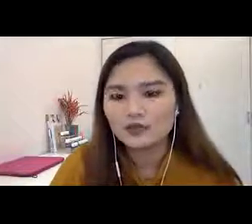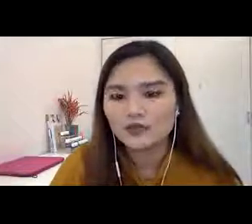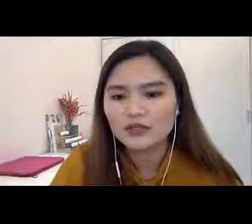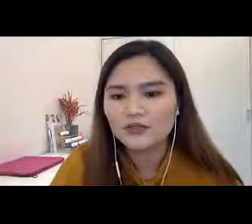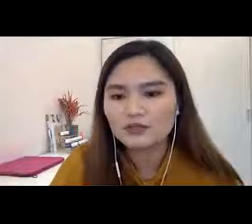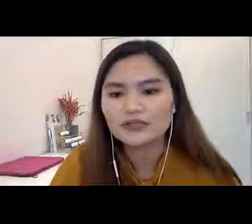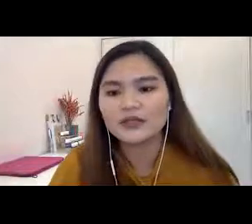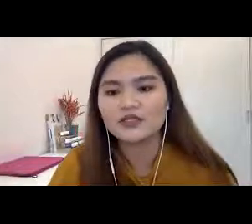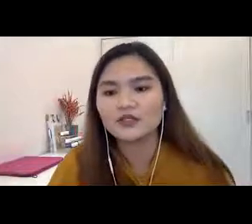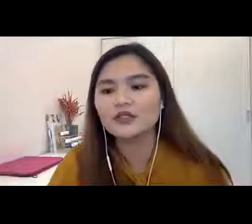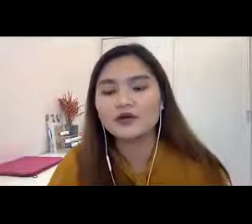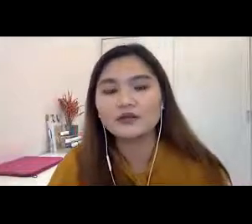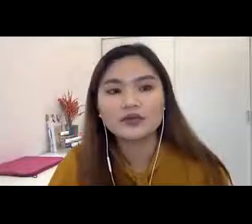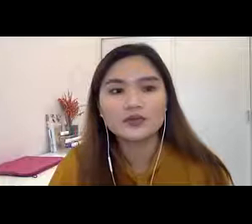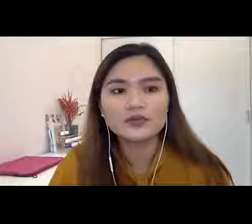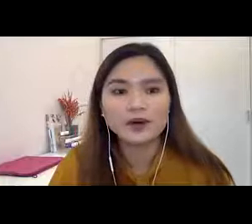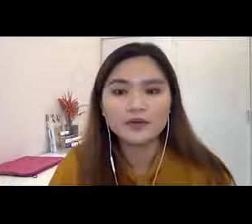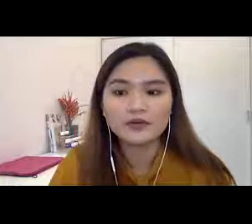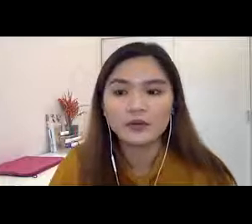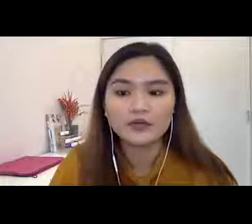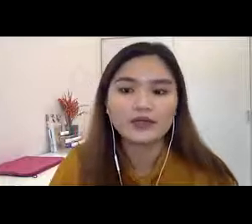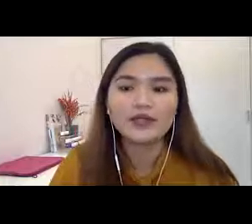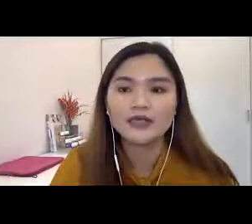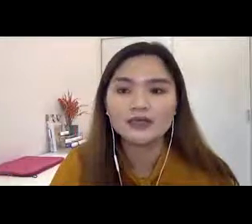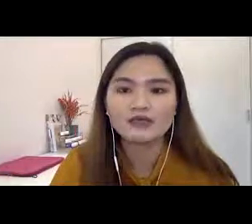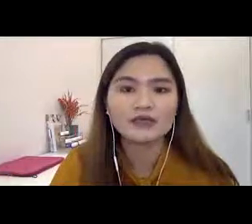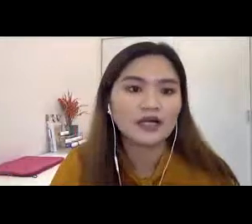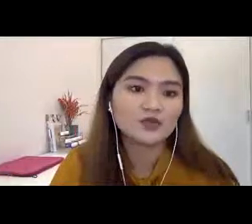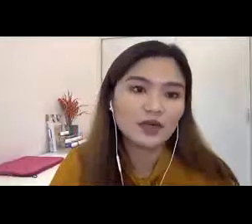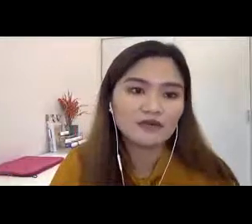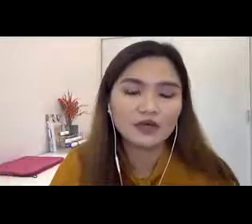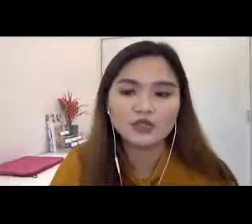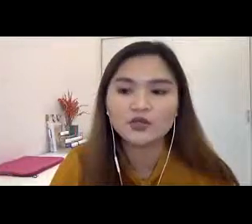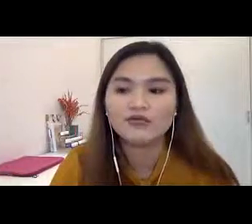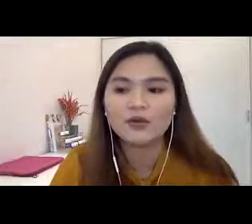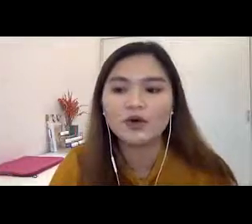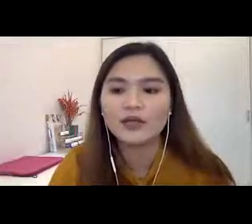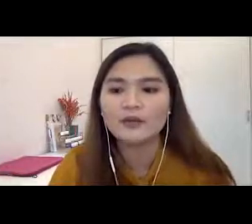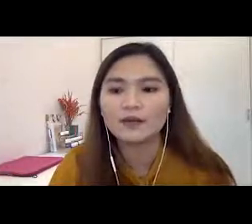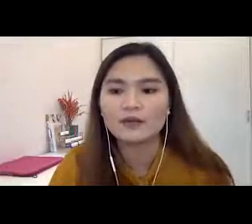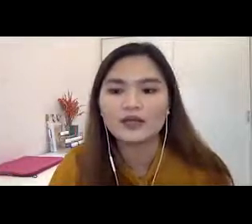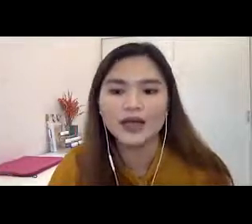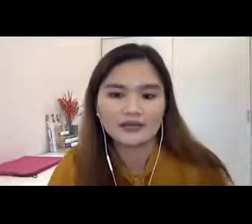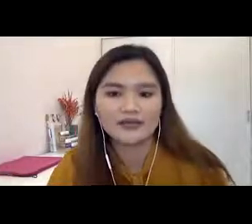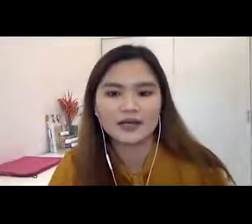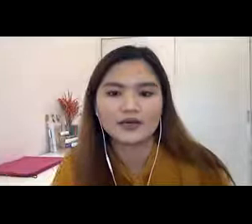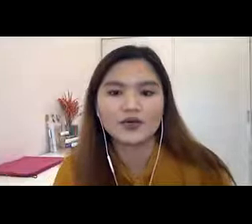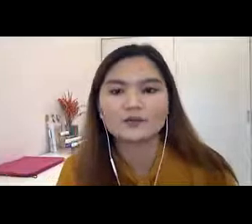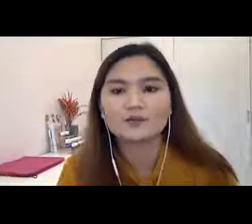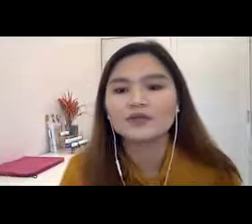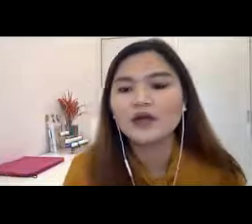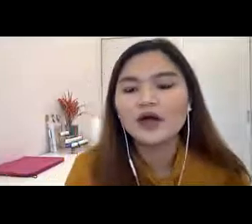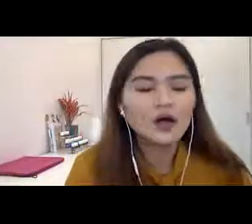for the ease of presentation, all the videos are pre-recorded except for the actual navigation of our online public access